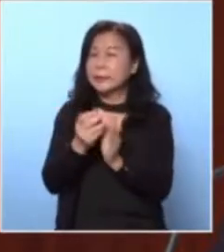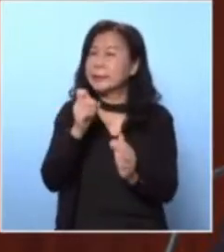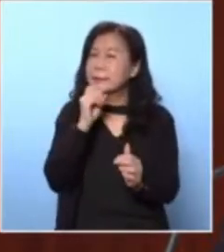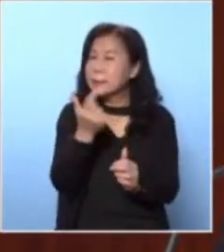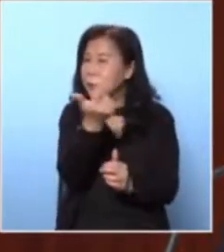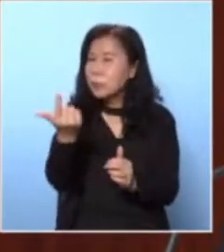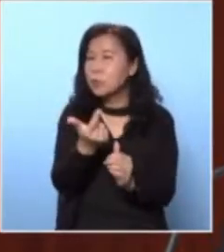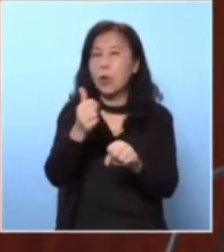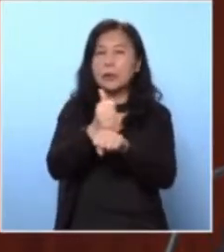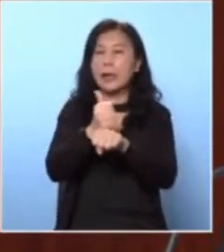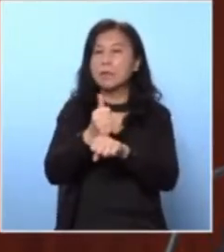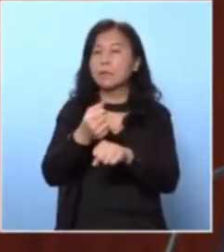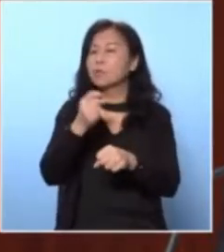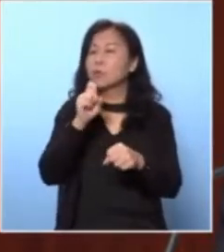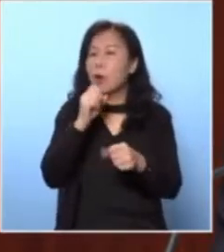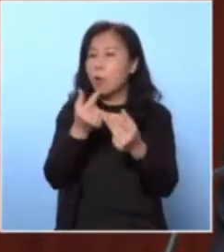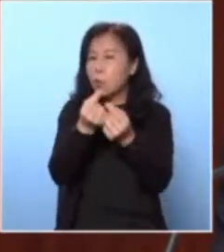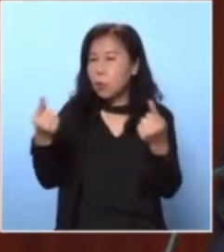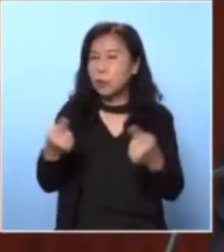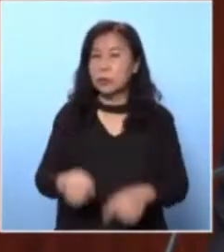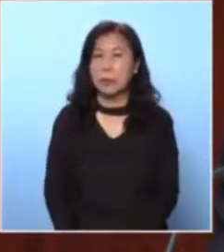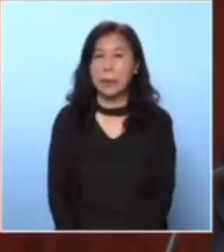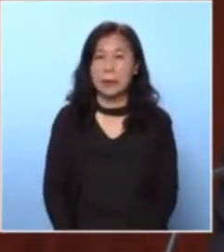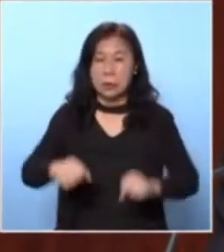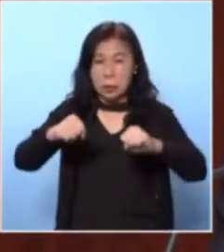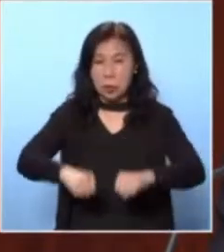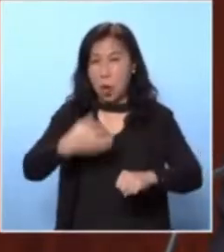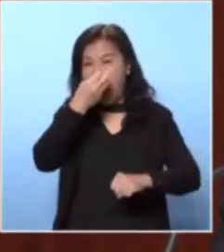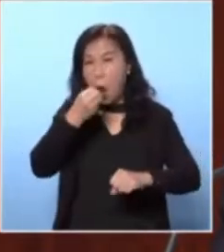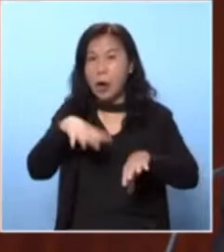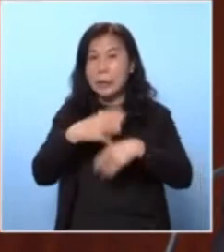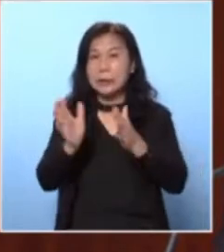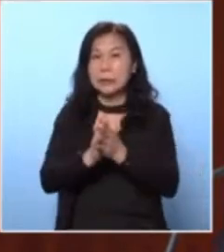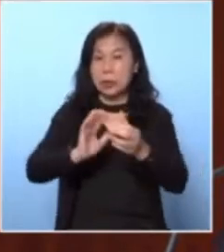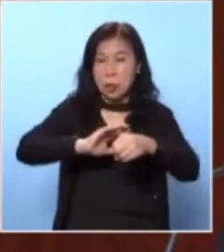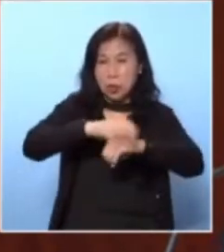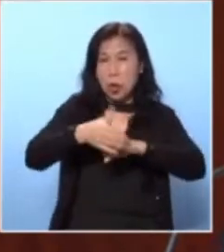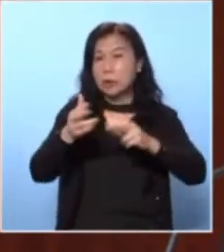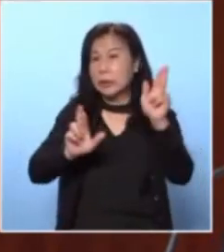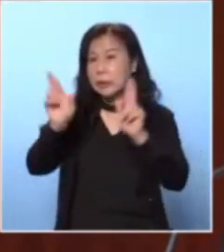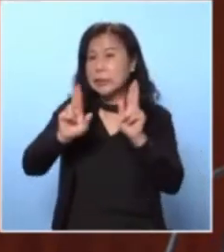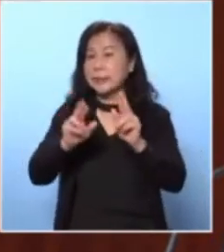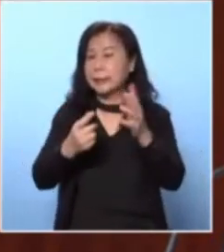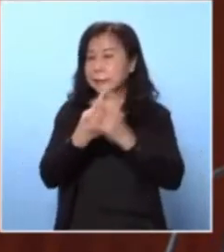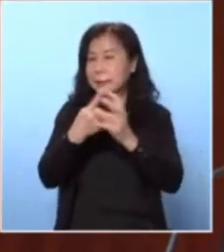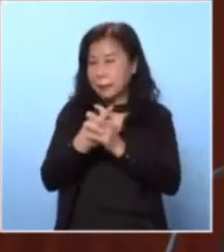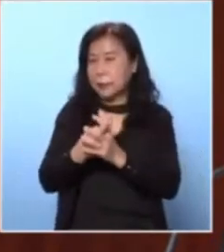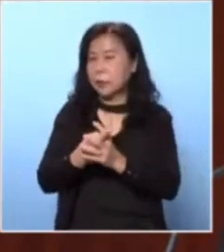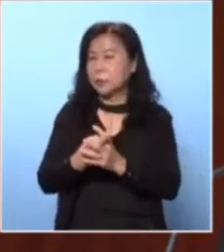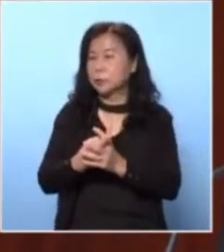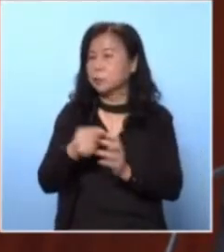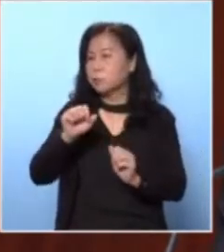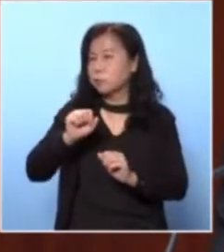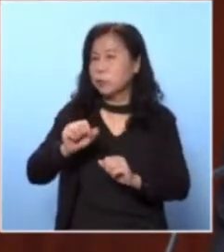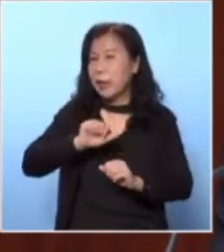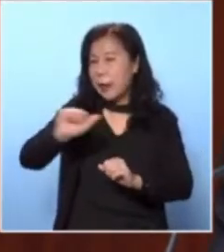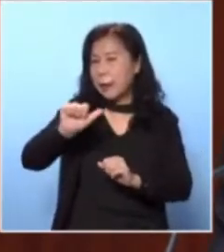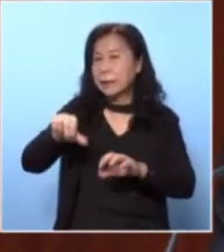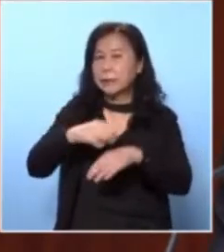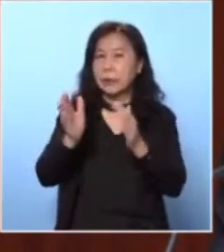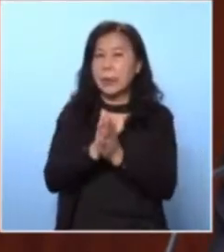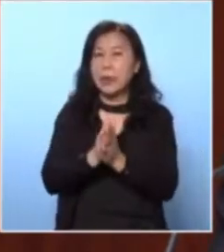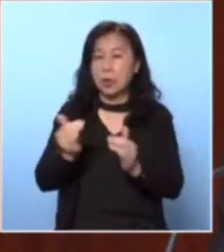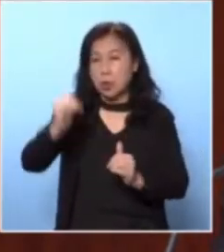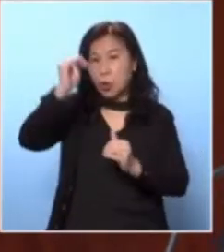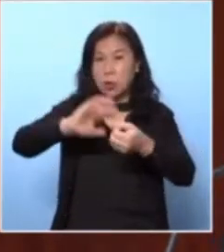unlimited long-term promise for Hong Kong. We must sustain and reinforce our distinctive advantages as a global city.